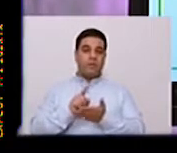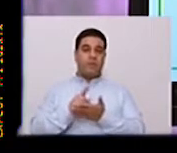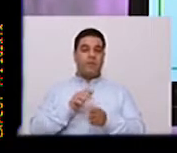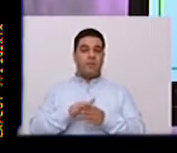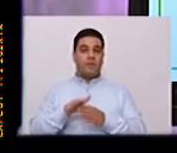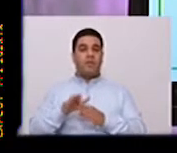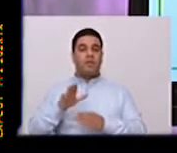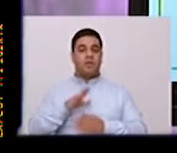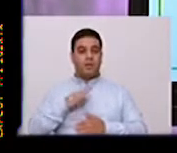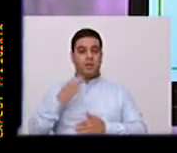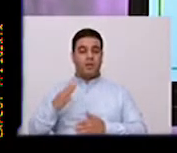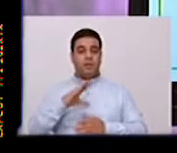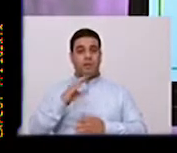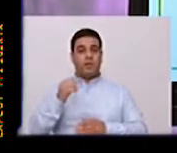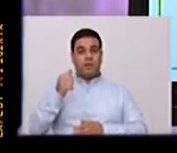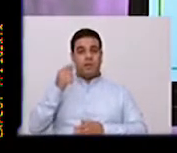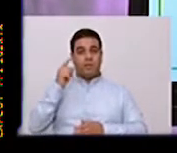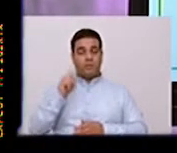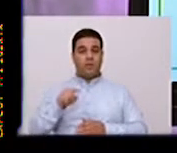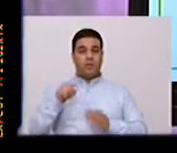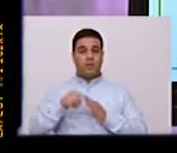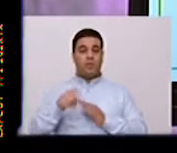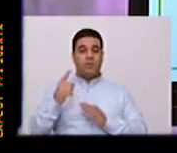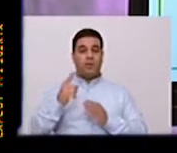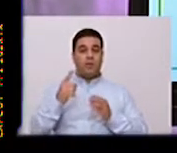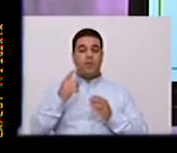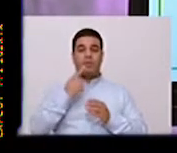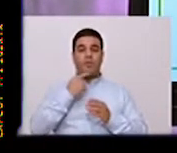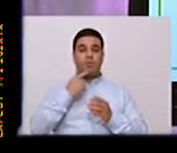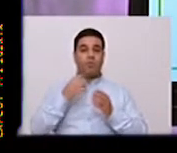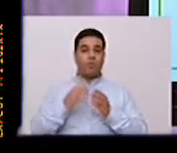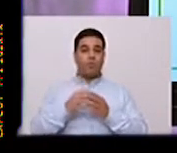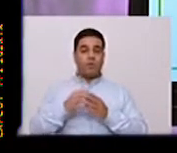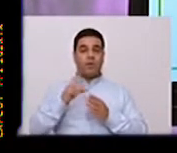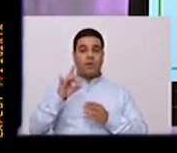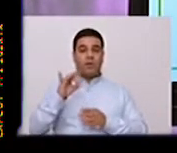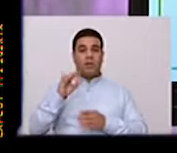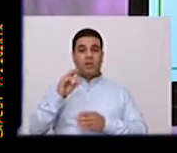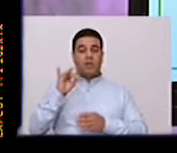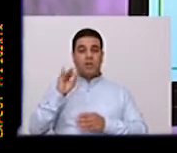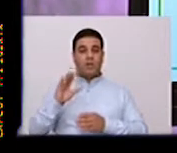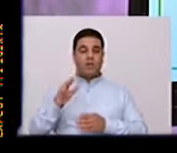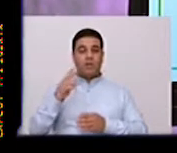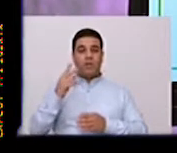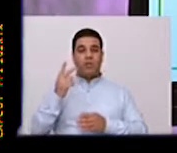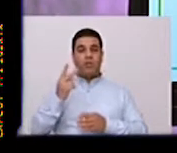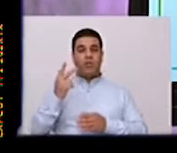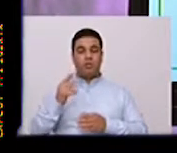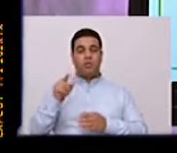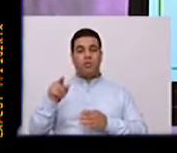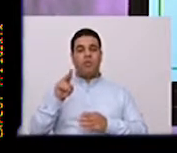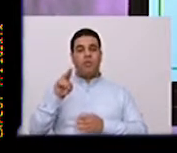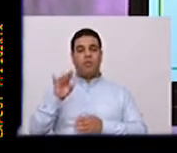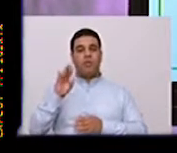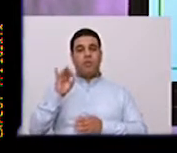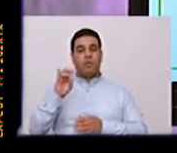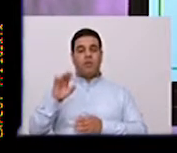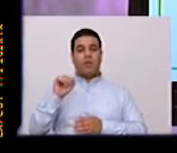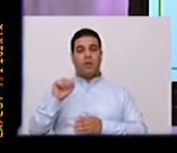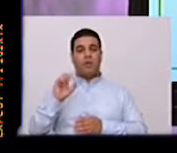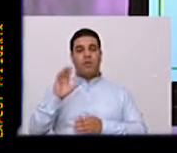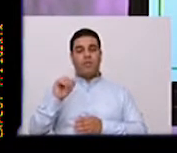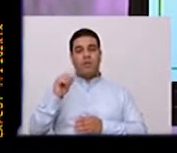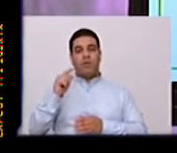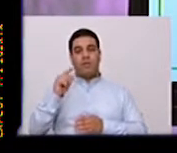edi. Ma'lumki, birinchi qon guruhi retsessiv, ikkinchi va uchinchi qon guruhlari dominant A va B genlari